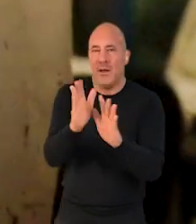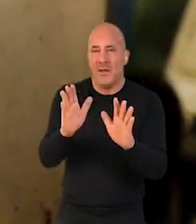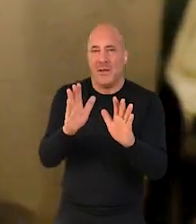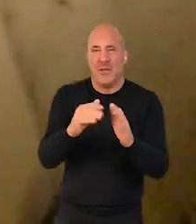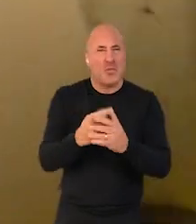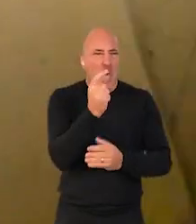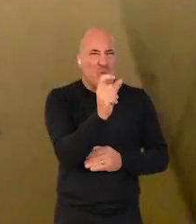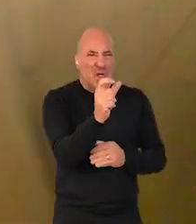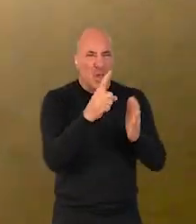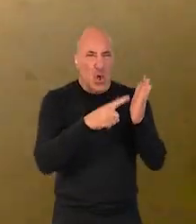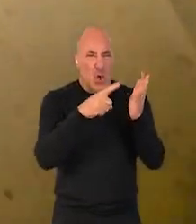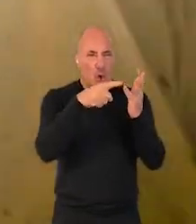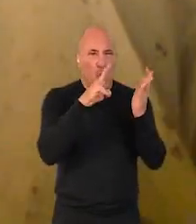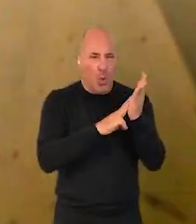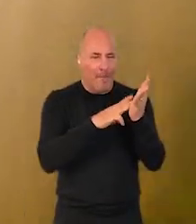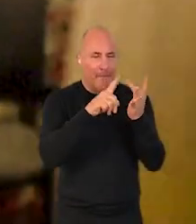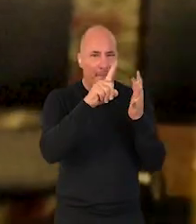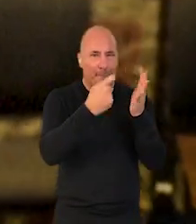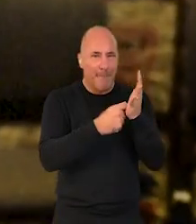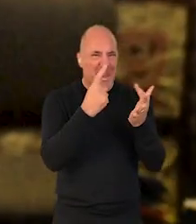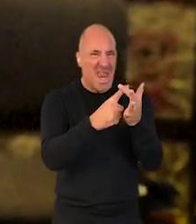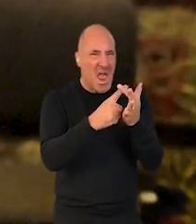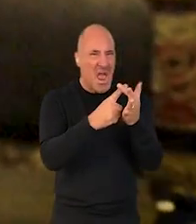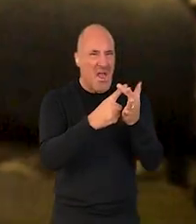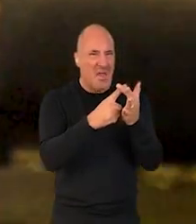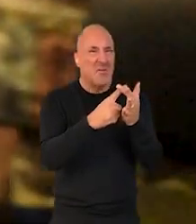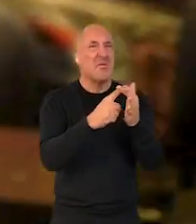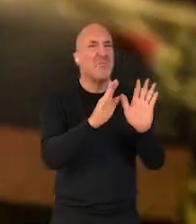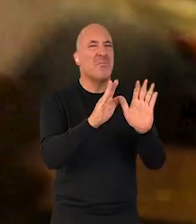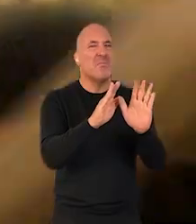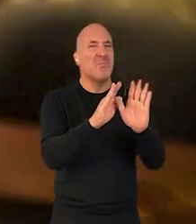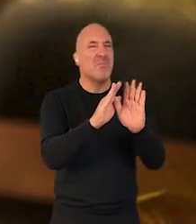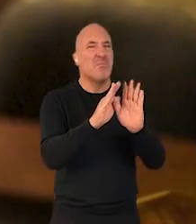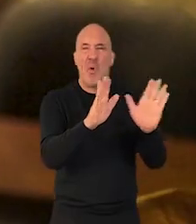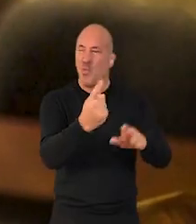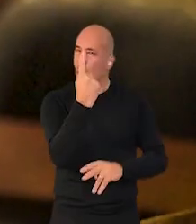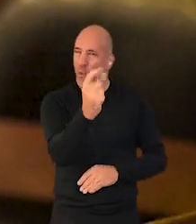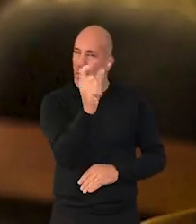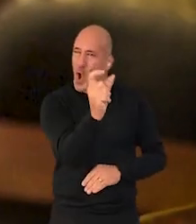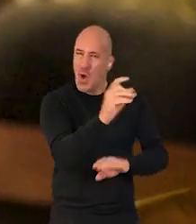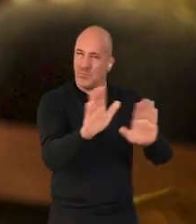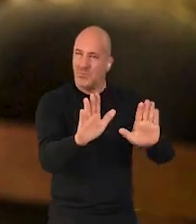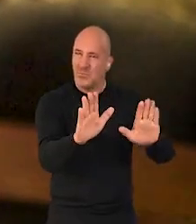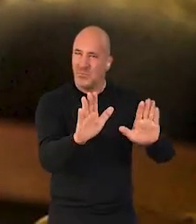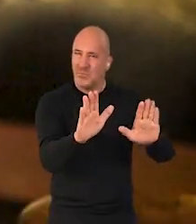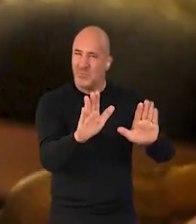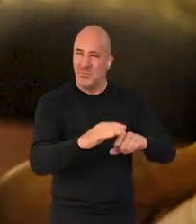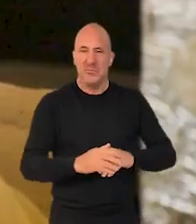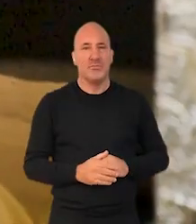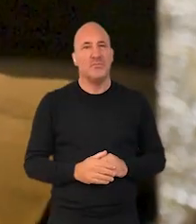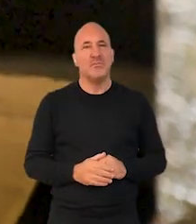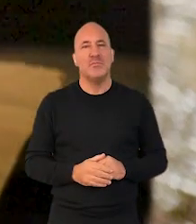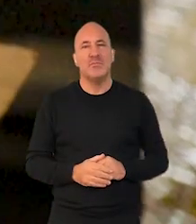lost my way. Not one word, Lumiere. Not one word.